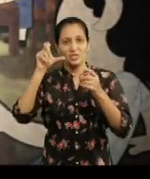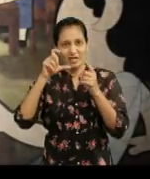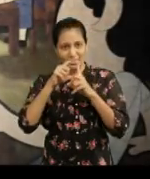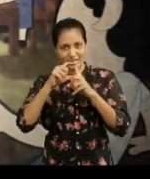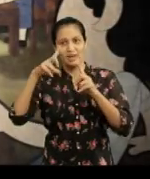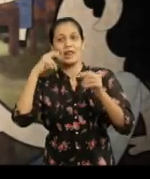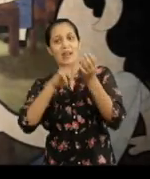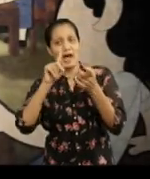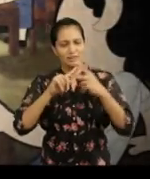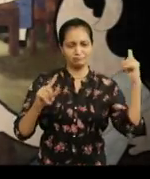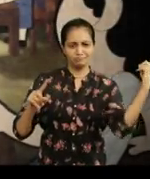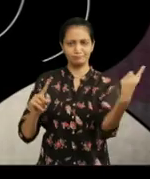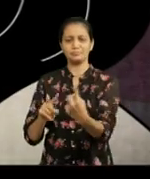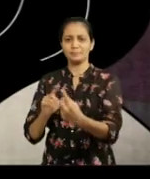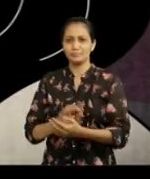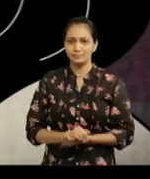Childline.